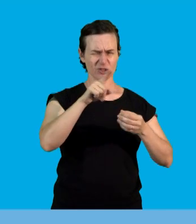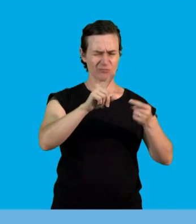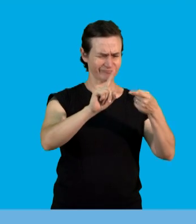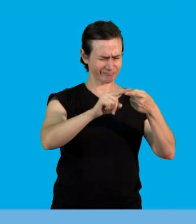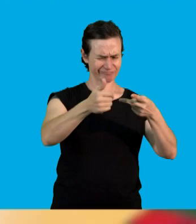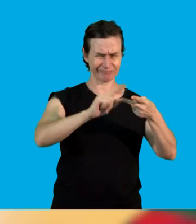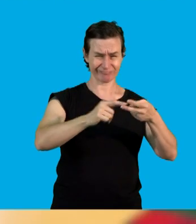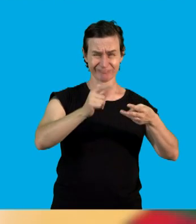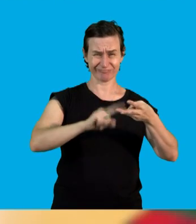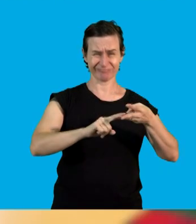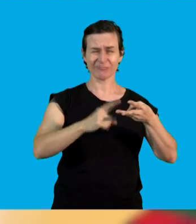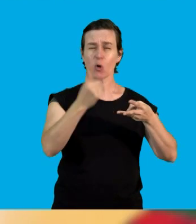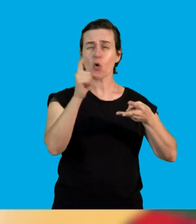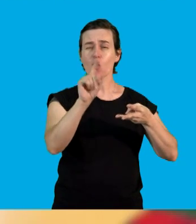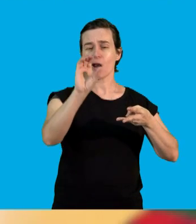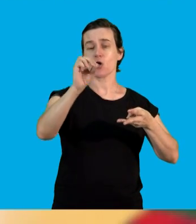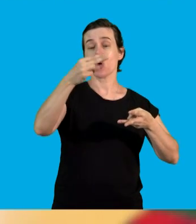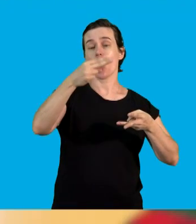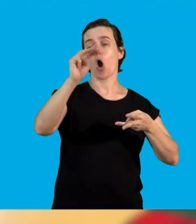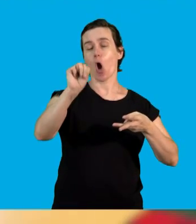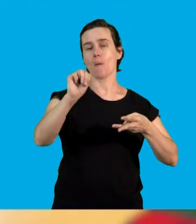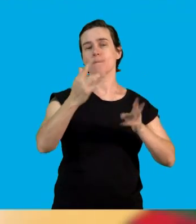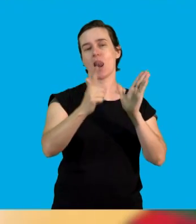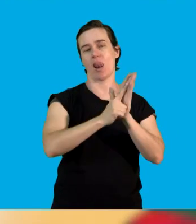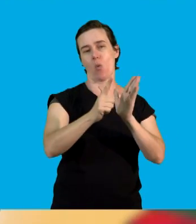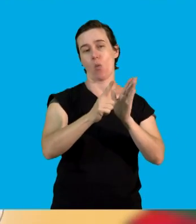three quantities is called the Ohm's law. So before